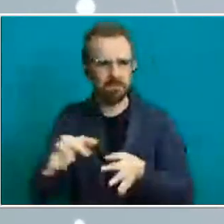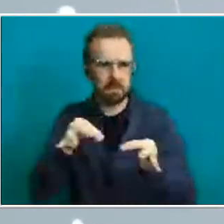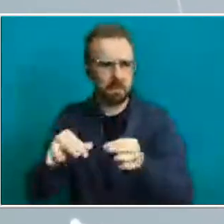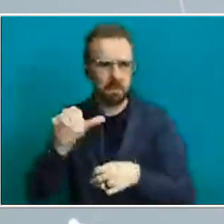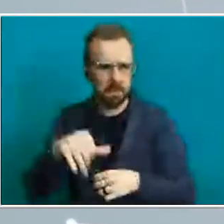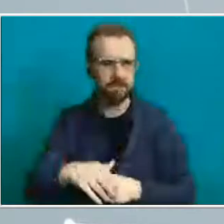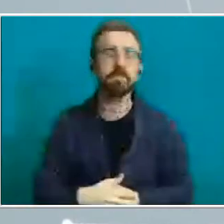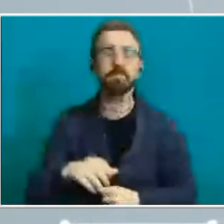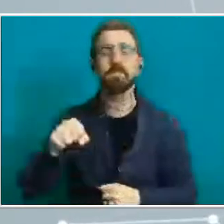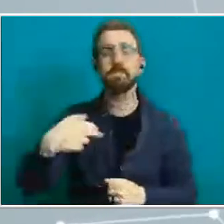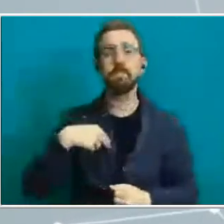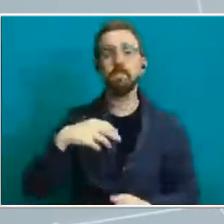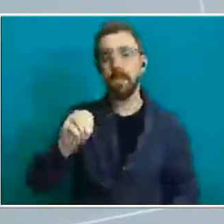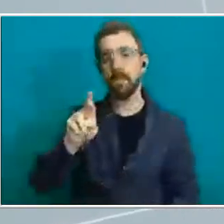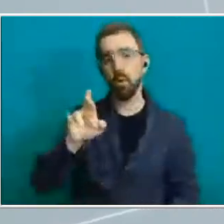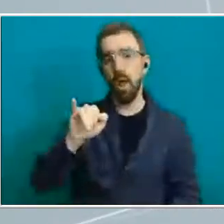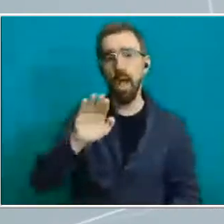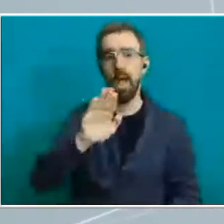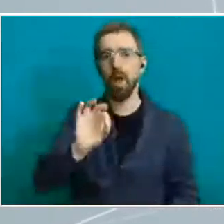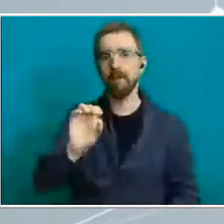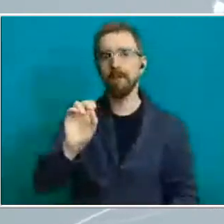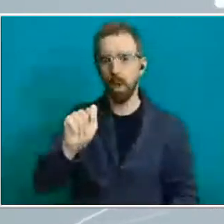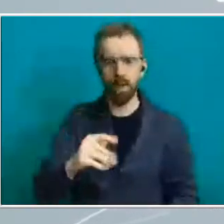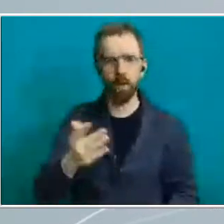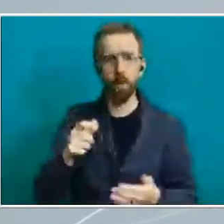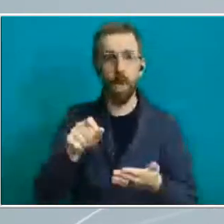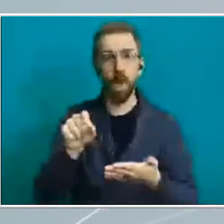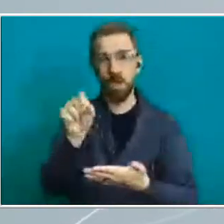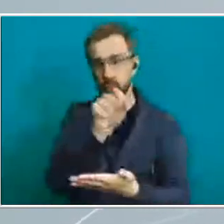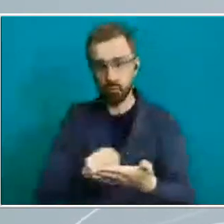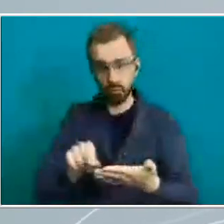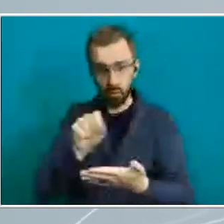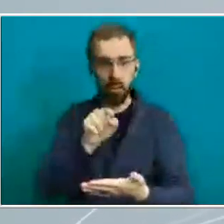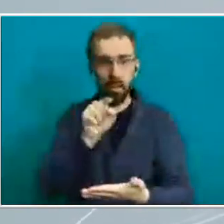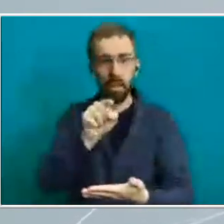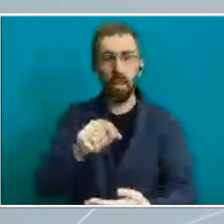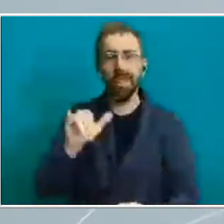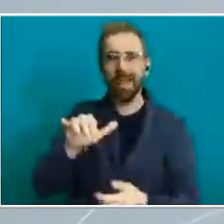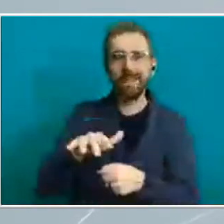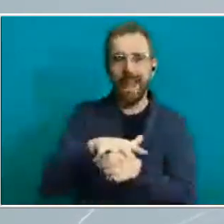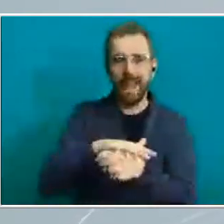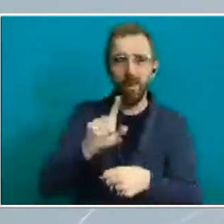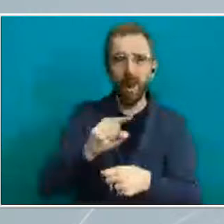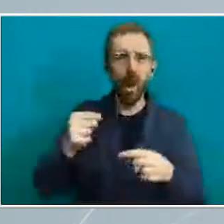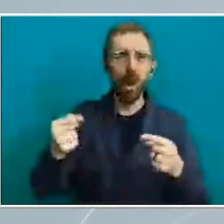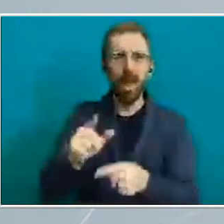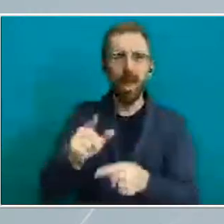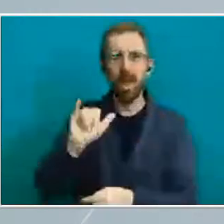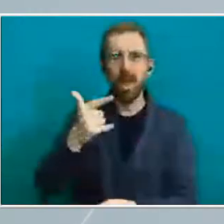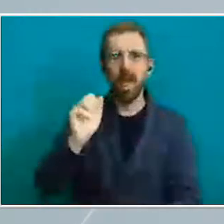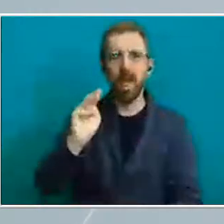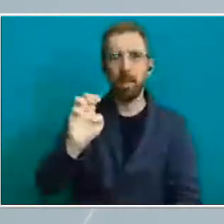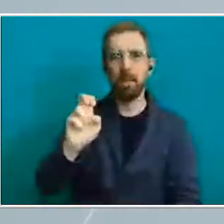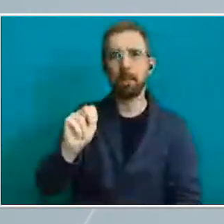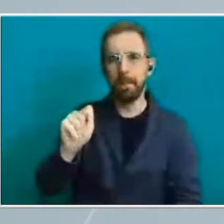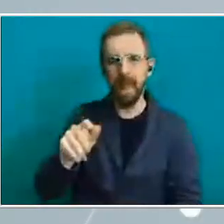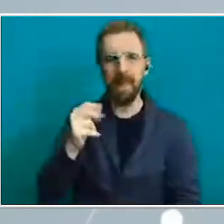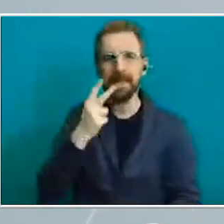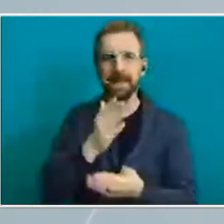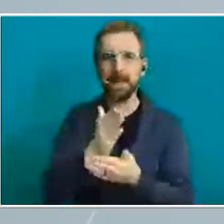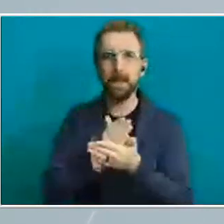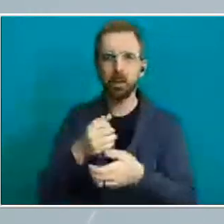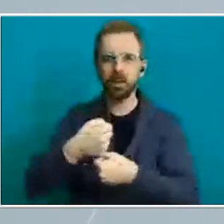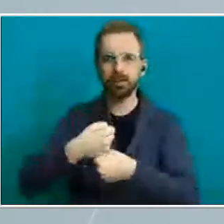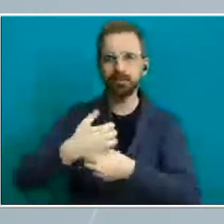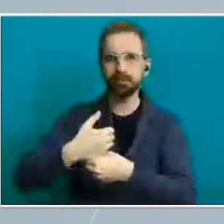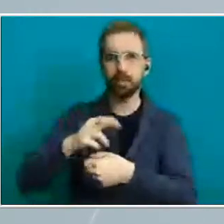her foot, and what's been circled there is the area of the Lisfranc ligament itself, where we can see a partial rupturing. And what you can